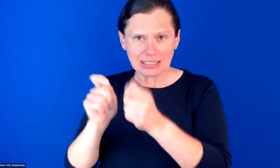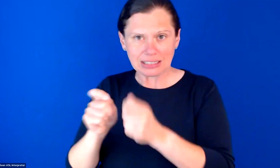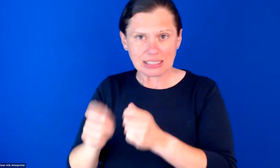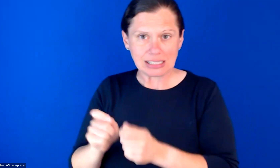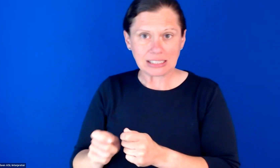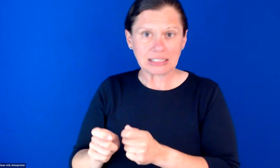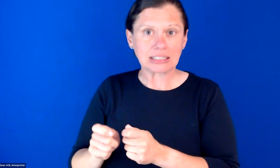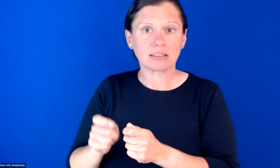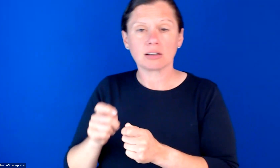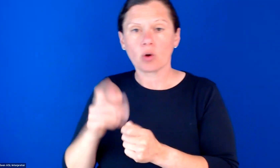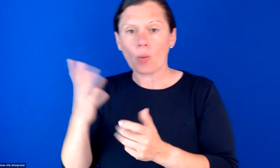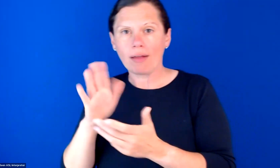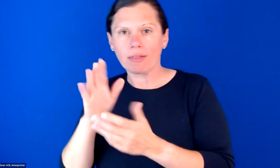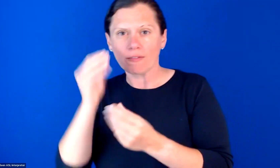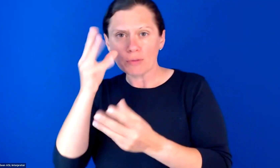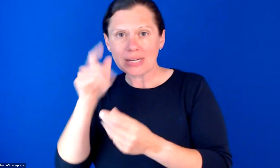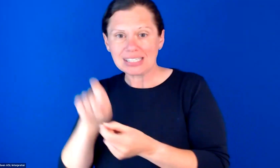electronic exemptions now.